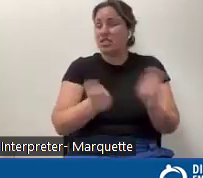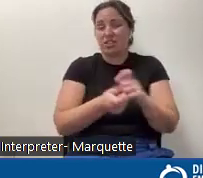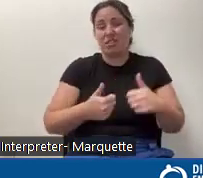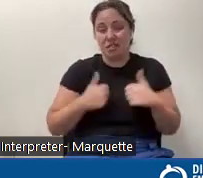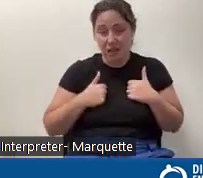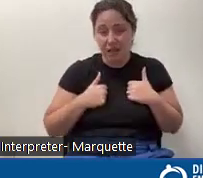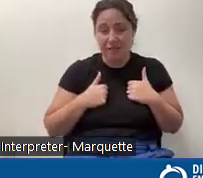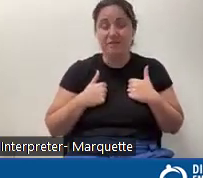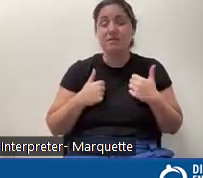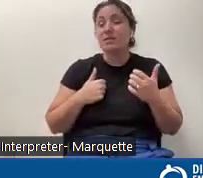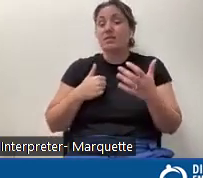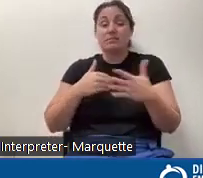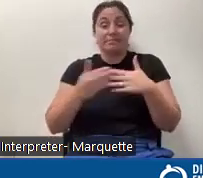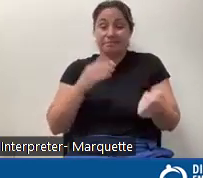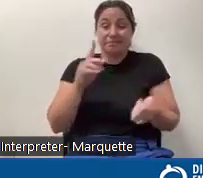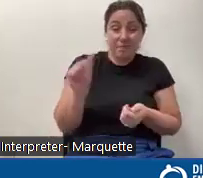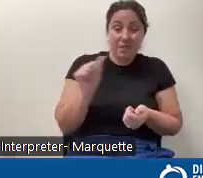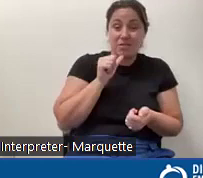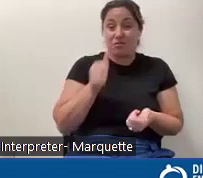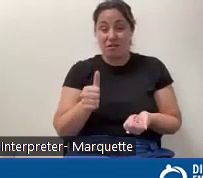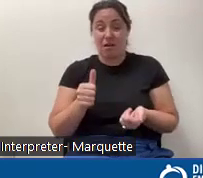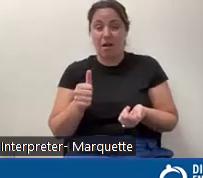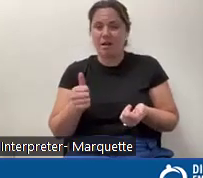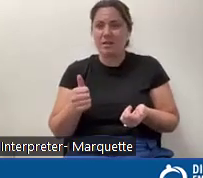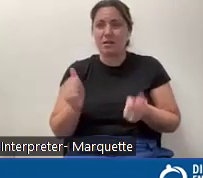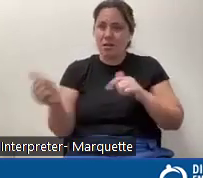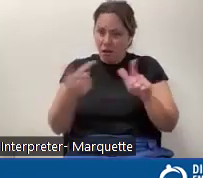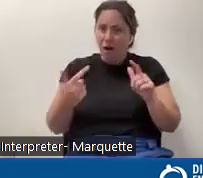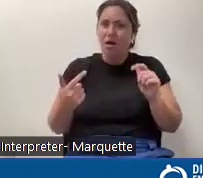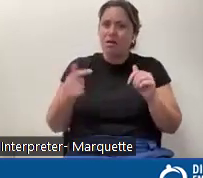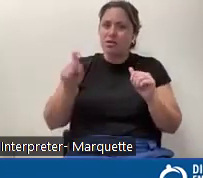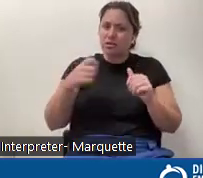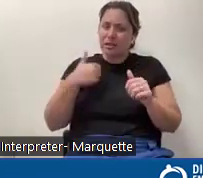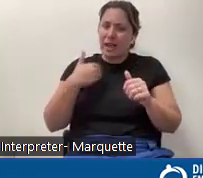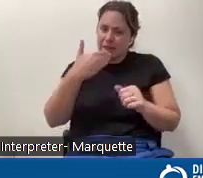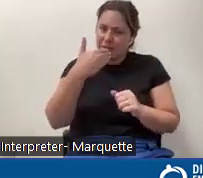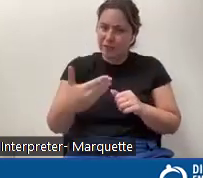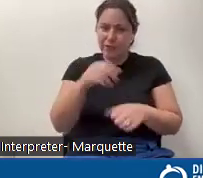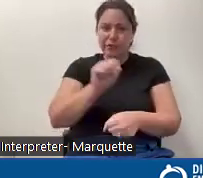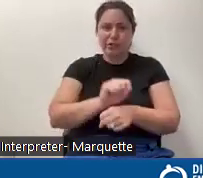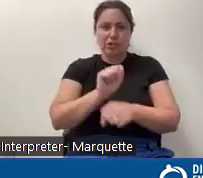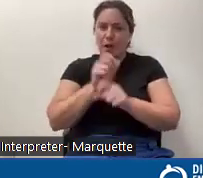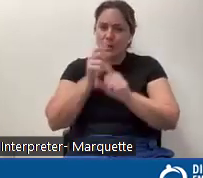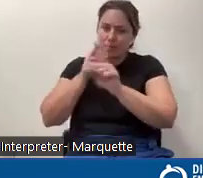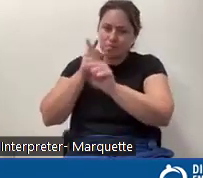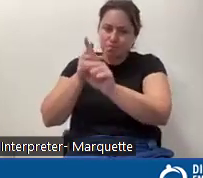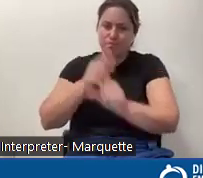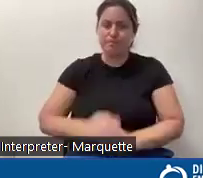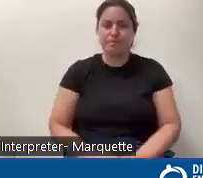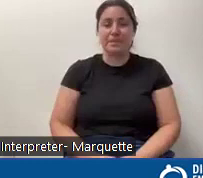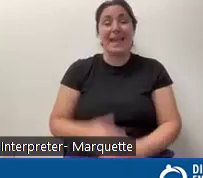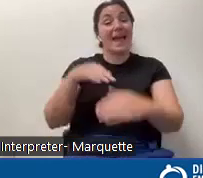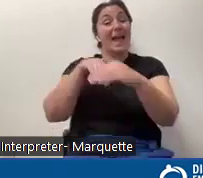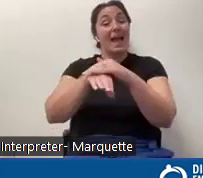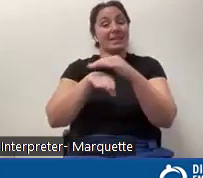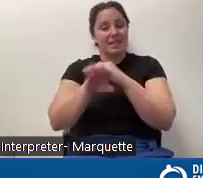the opportunity to prepare for, obtain, and succeed in good jobs. And now access to good jobs is important in